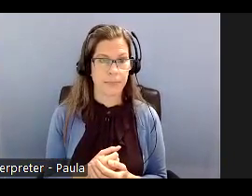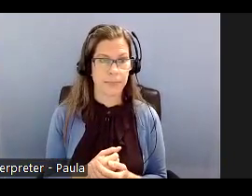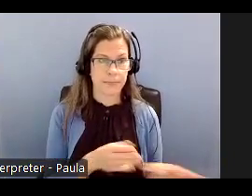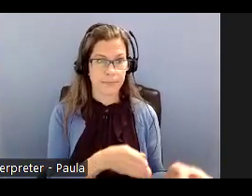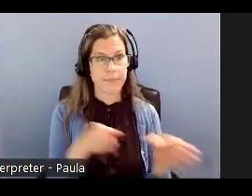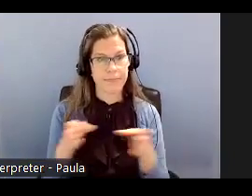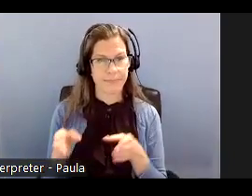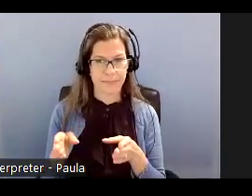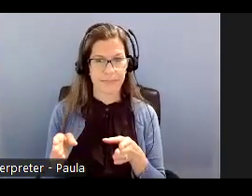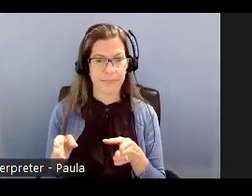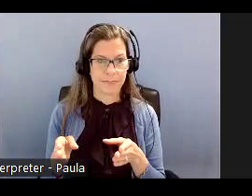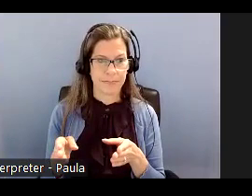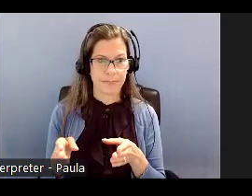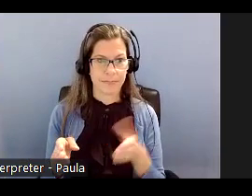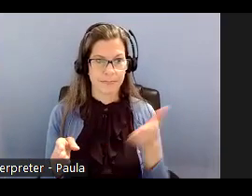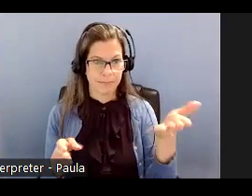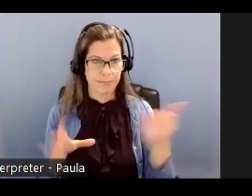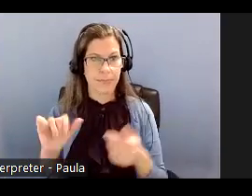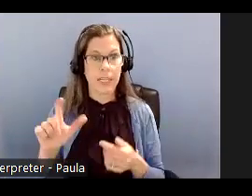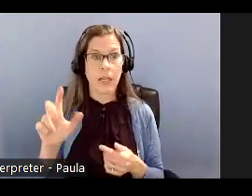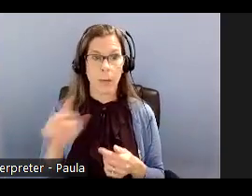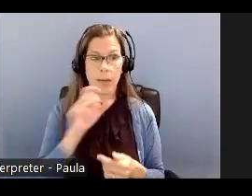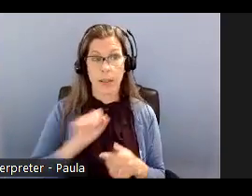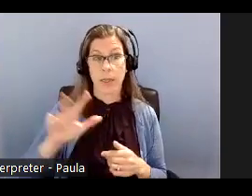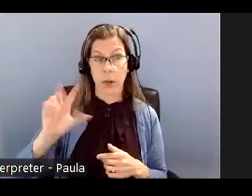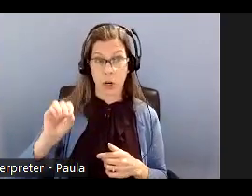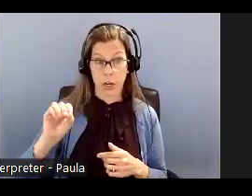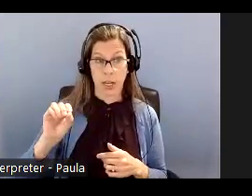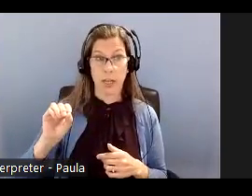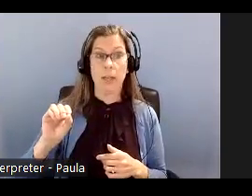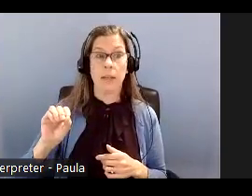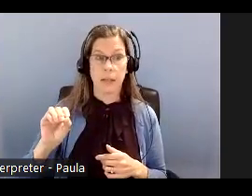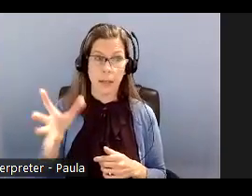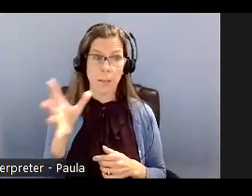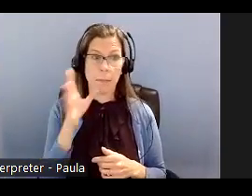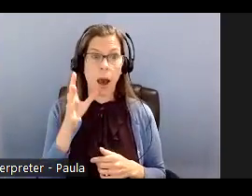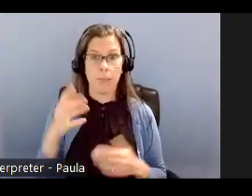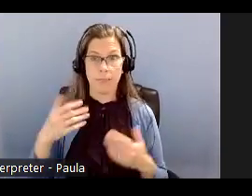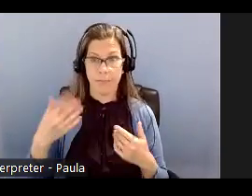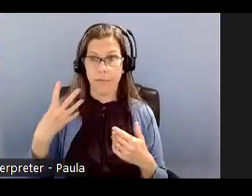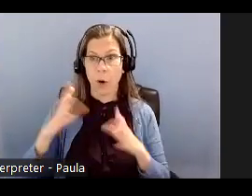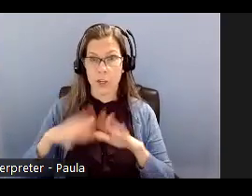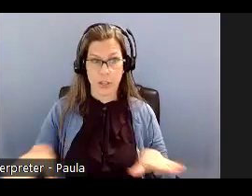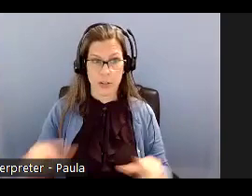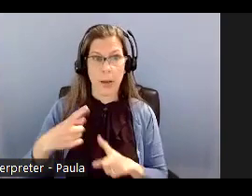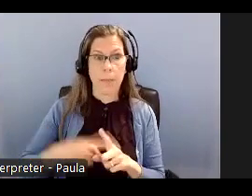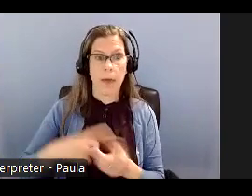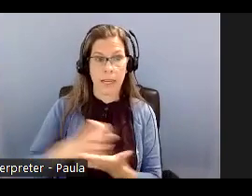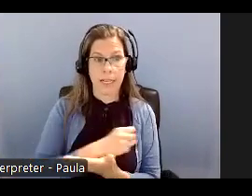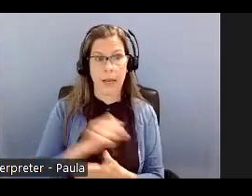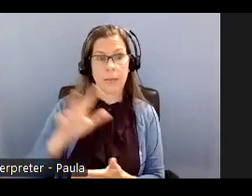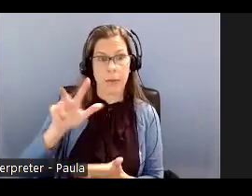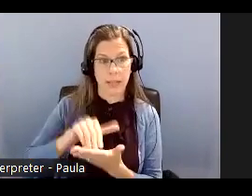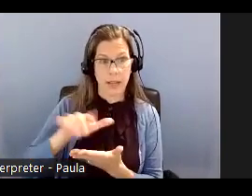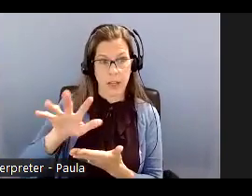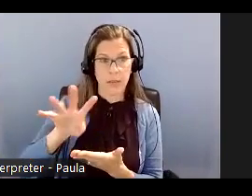Next slide. Carmen is 30 years old. She's a family of 4 with monthly income of $3,400